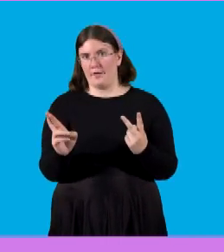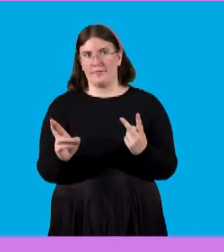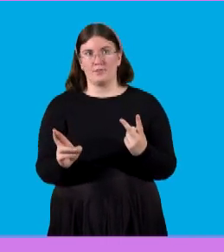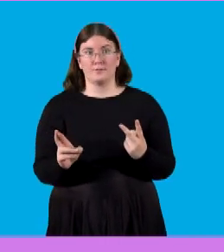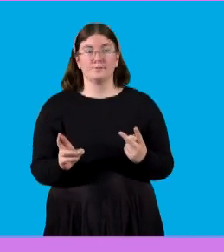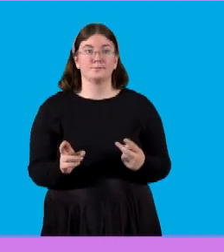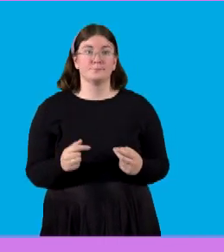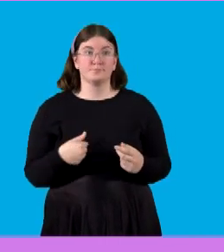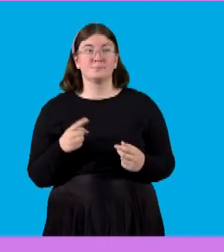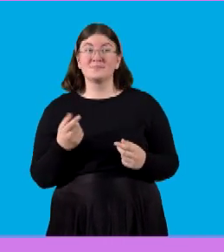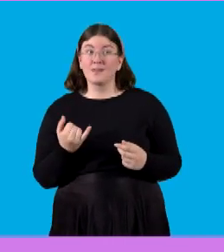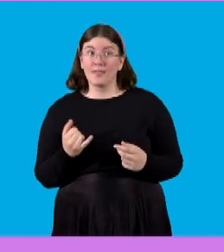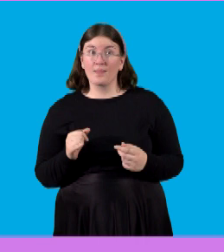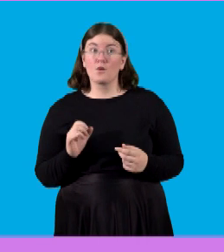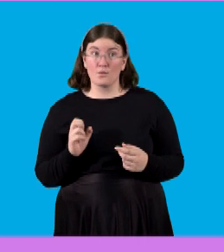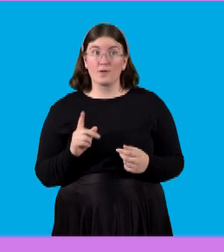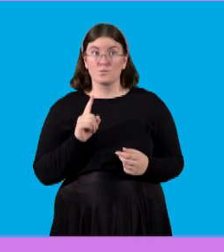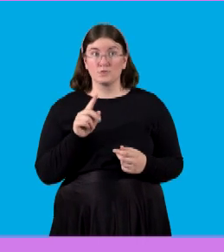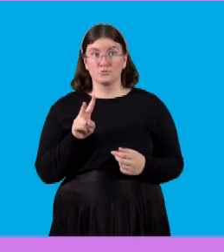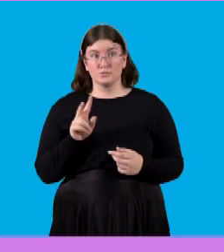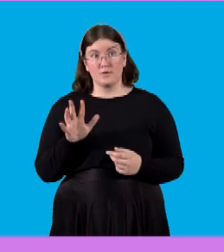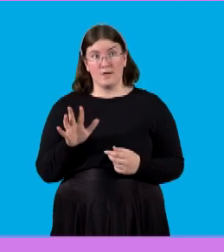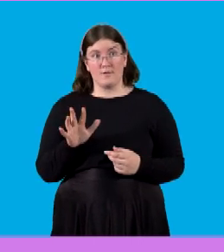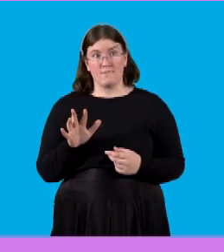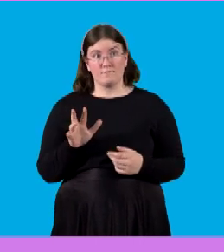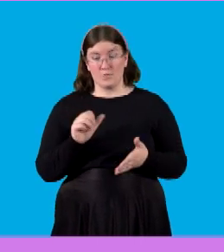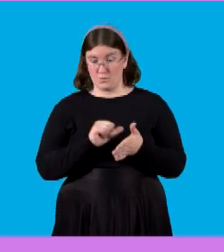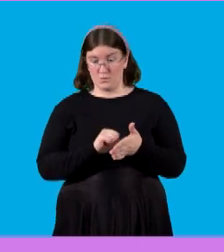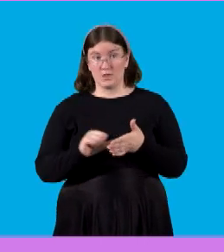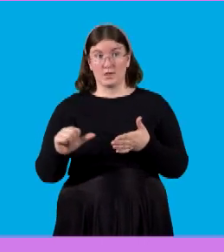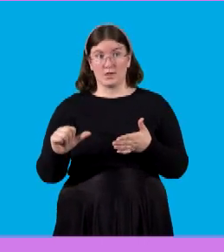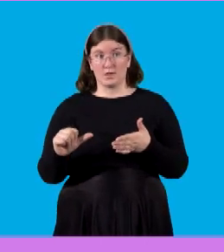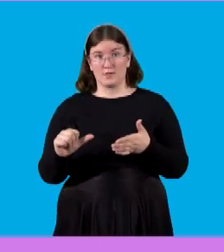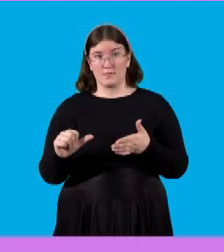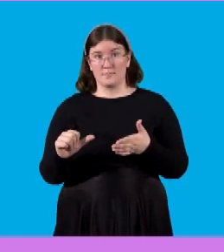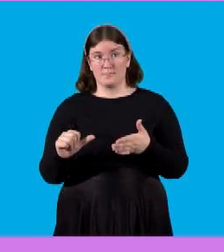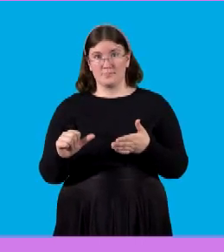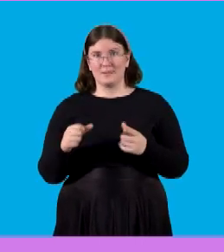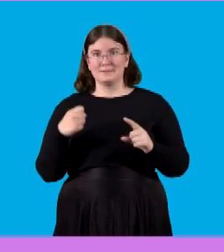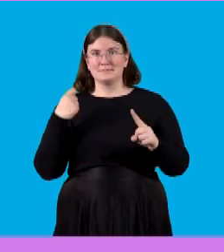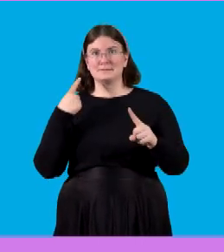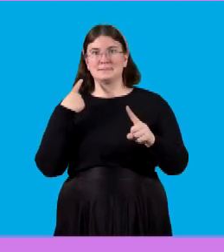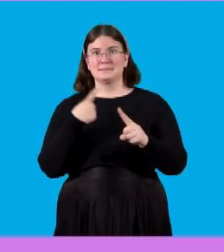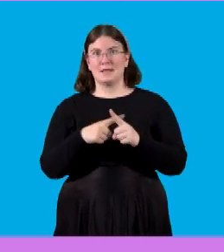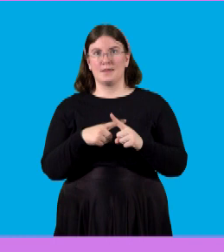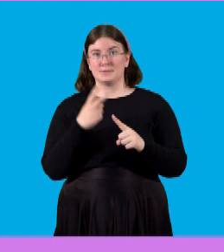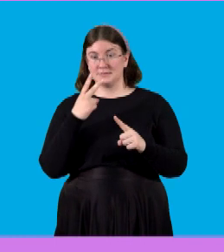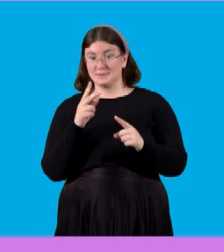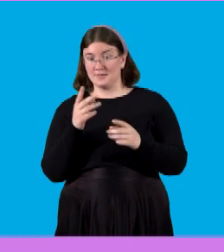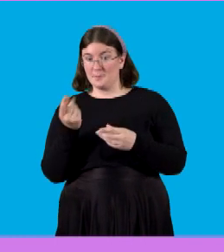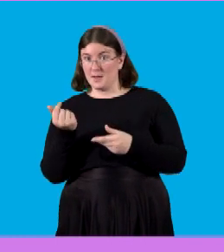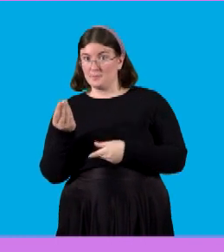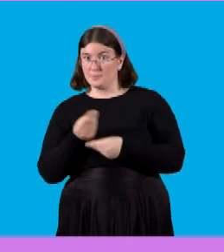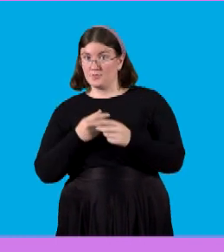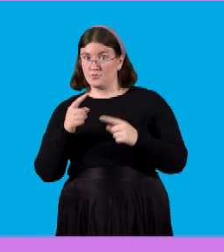So therefore, I will still go and I say, okay, the 125 euros per week, multiply, now